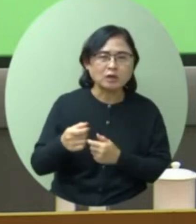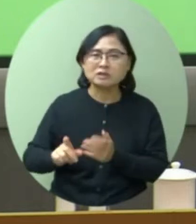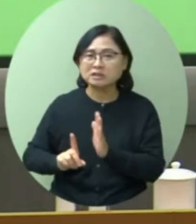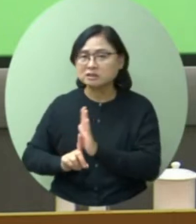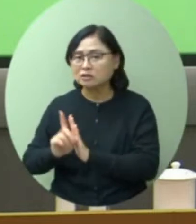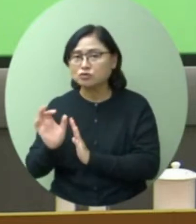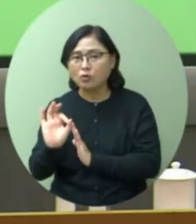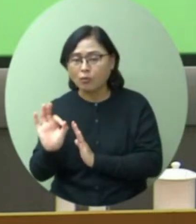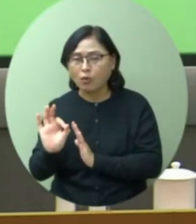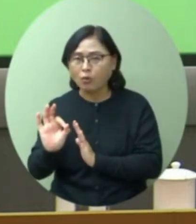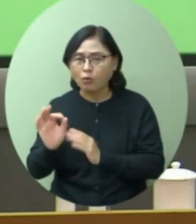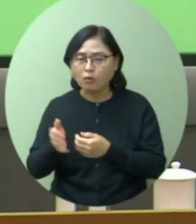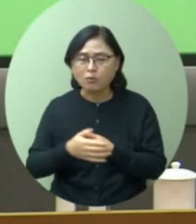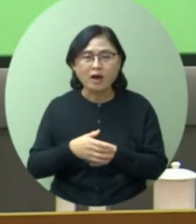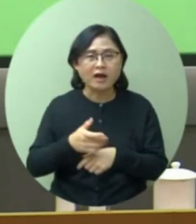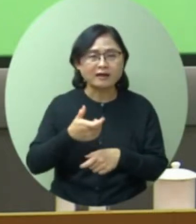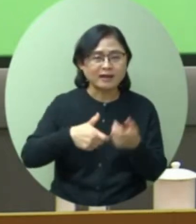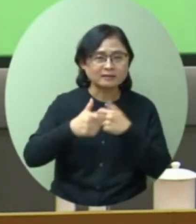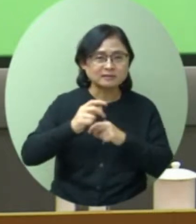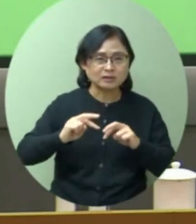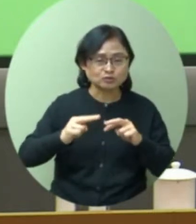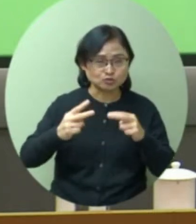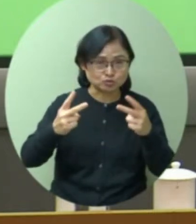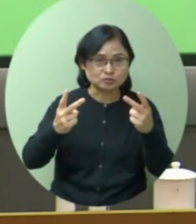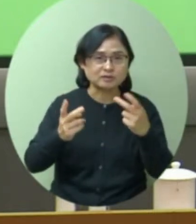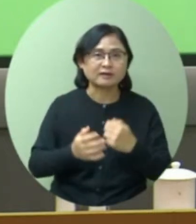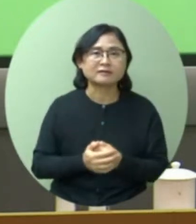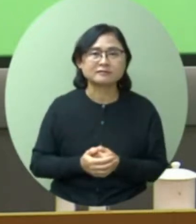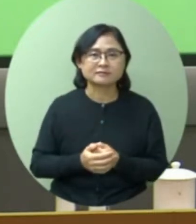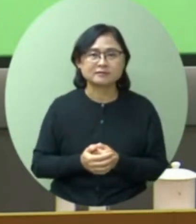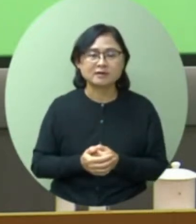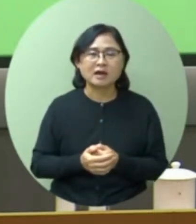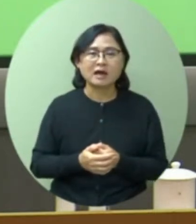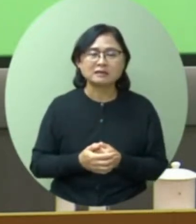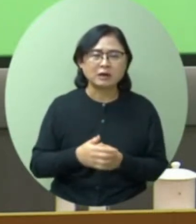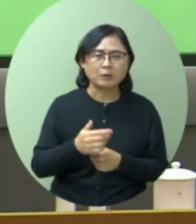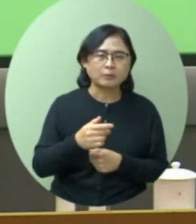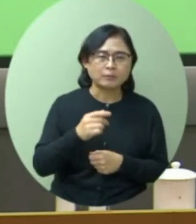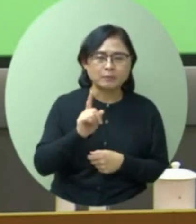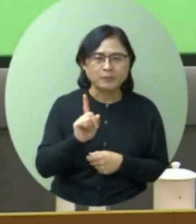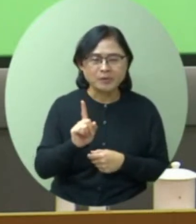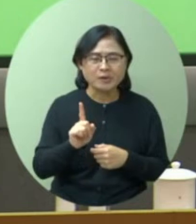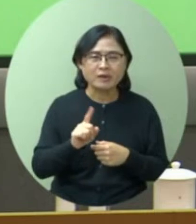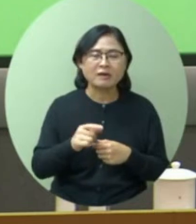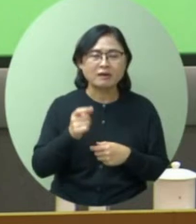just that some sectors may fare better than others.